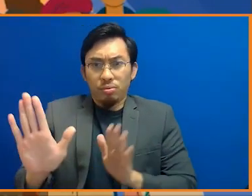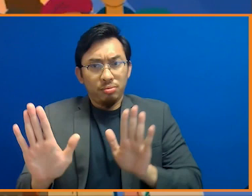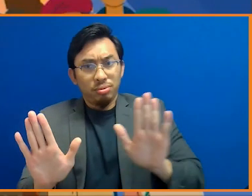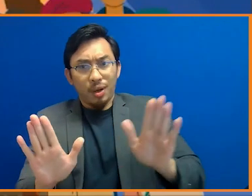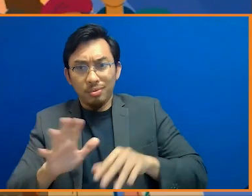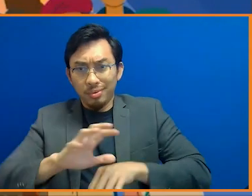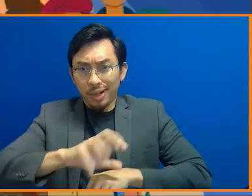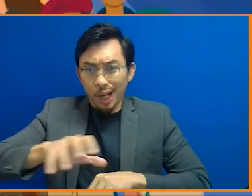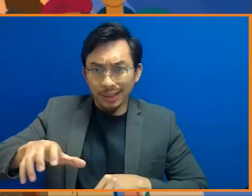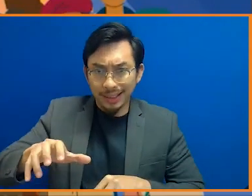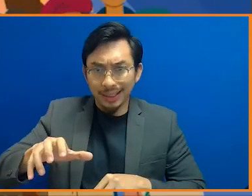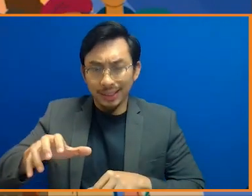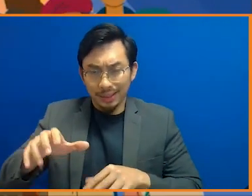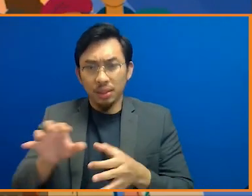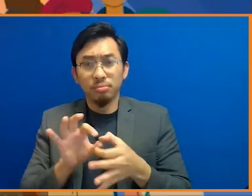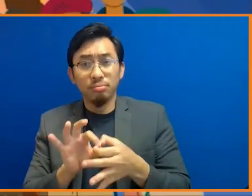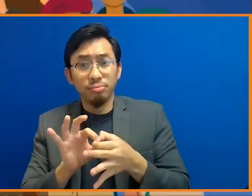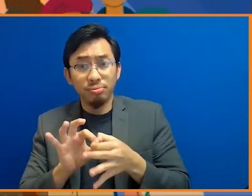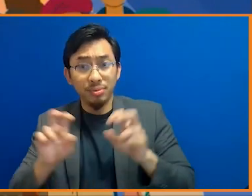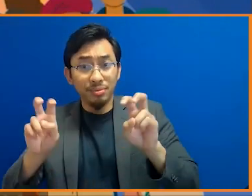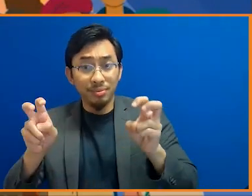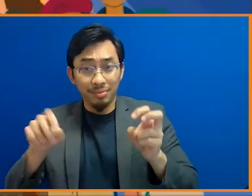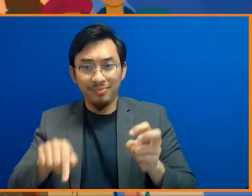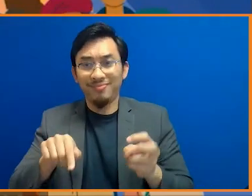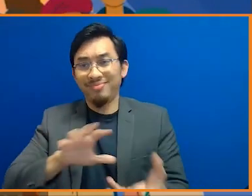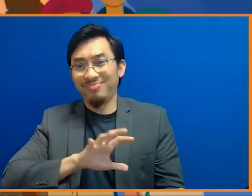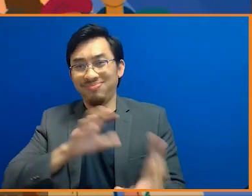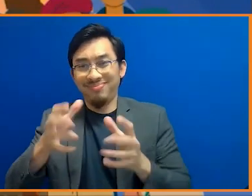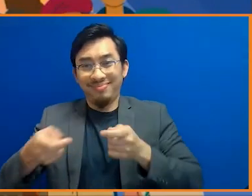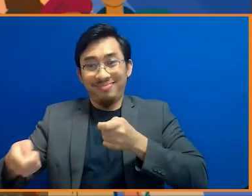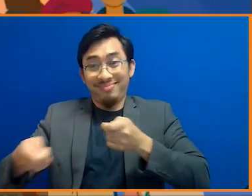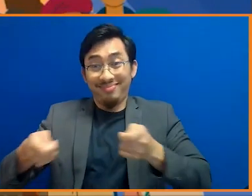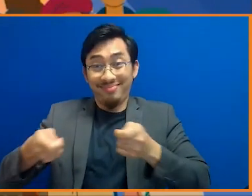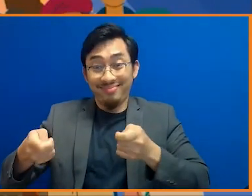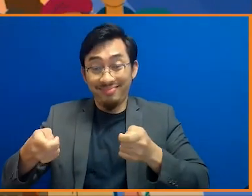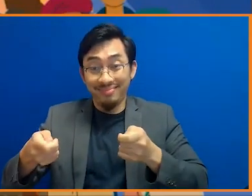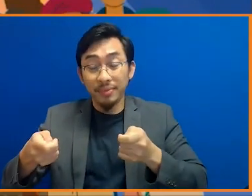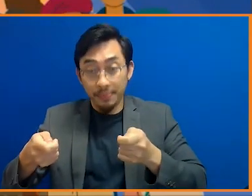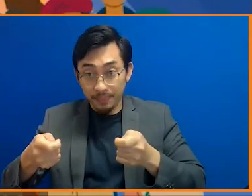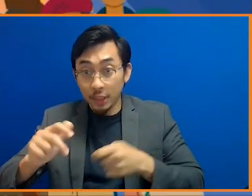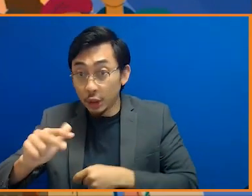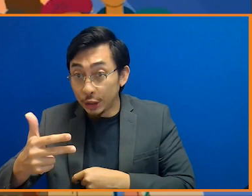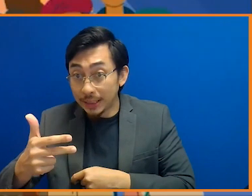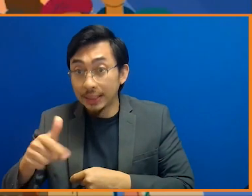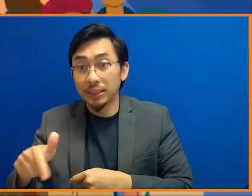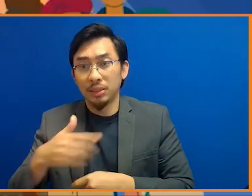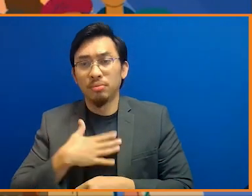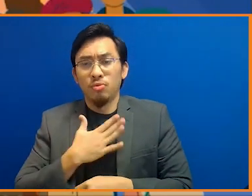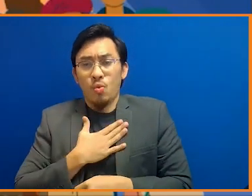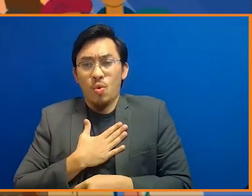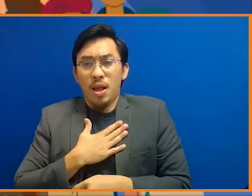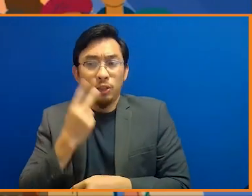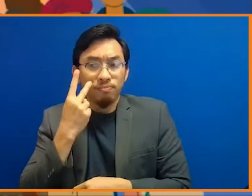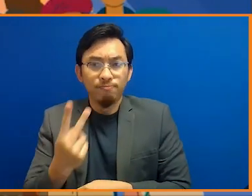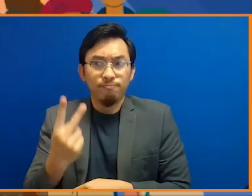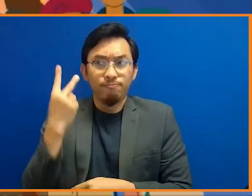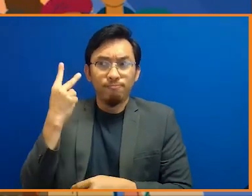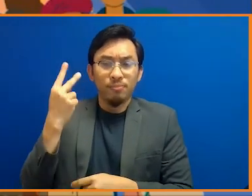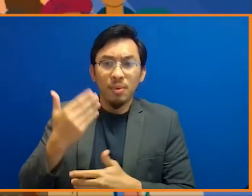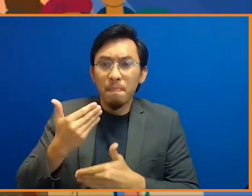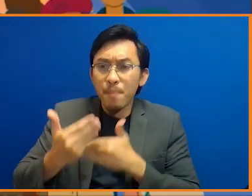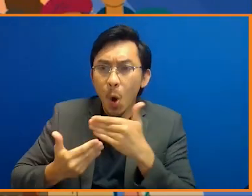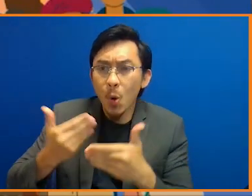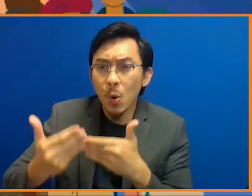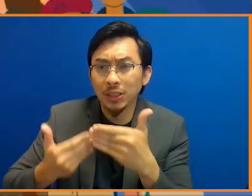country context that related to disaster management in your country. Third, we expect all